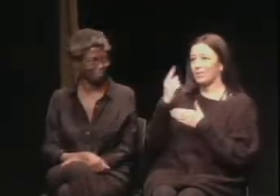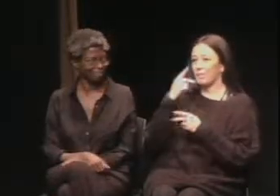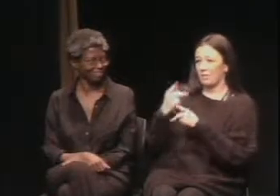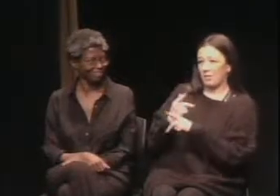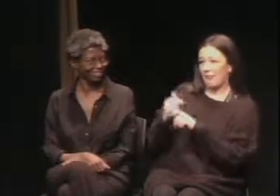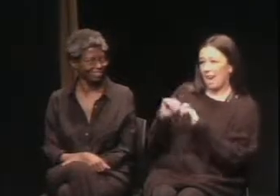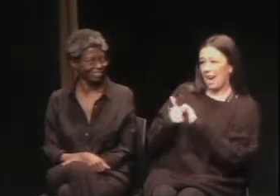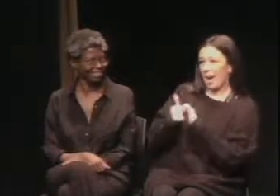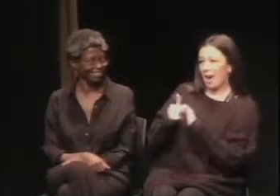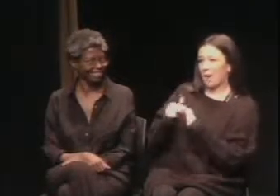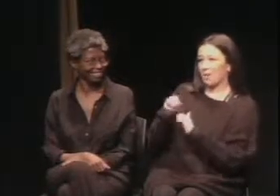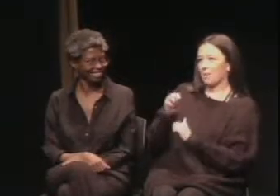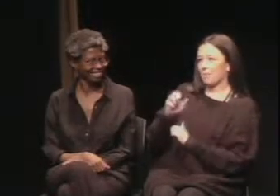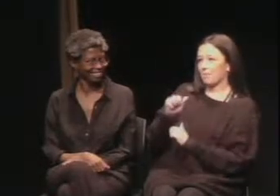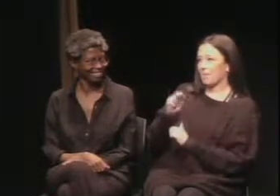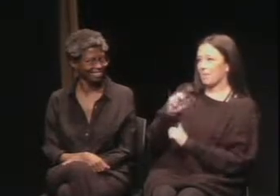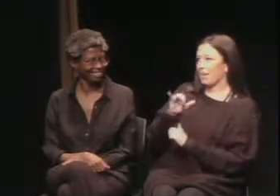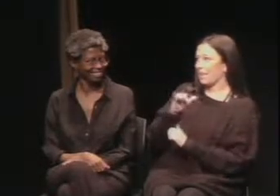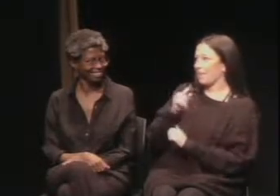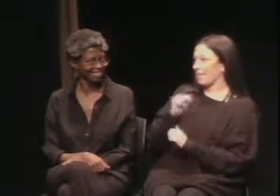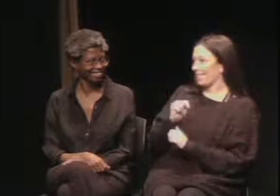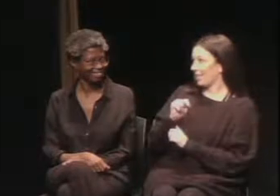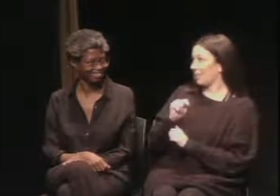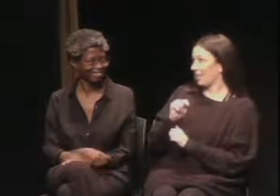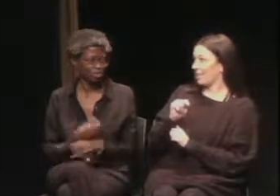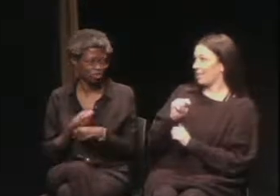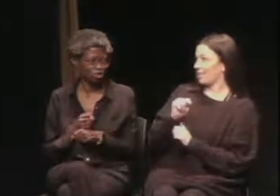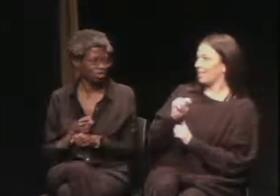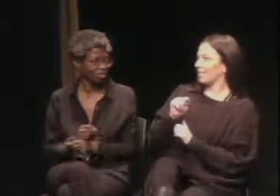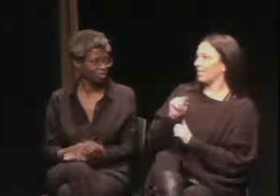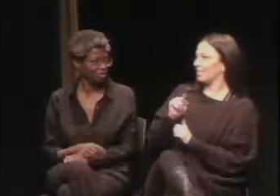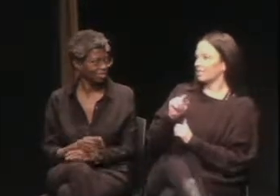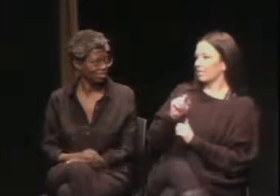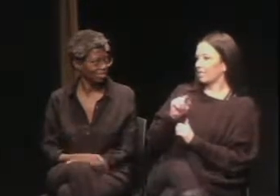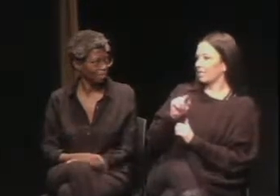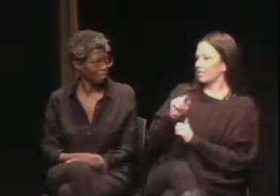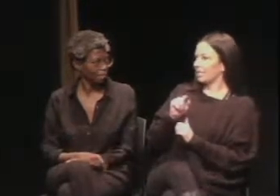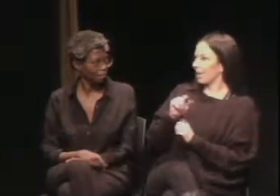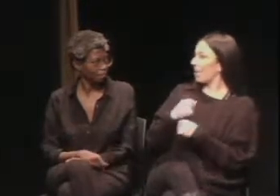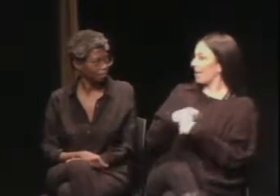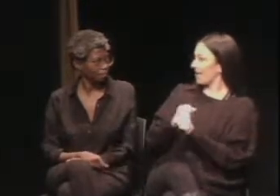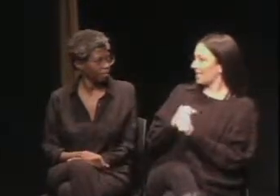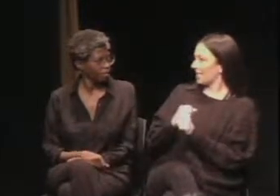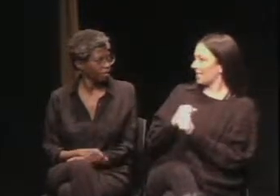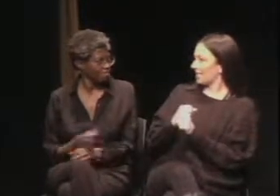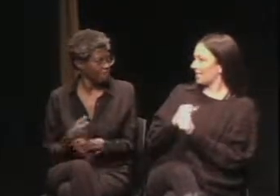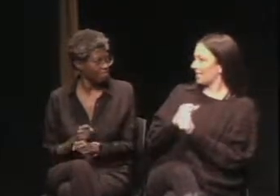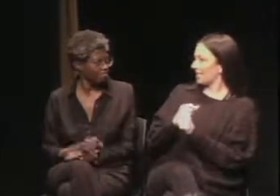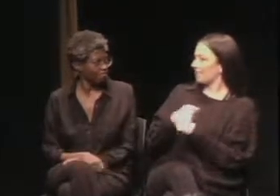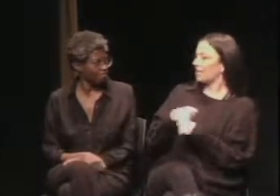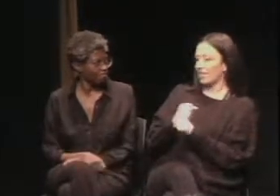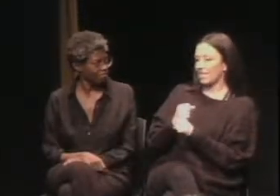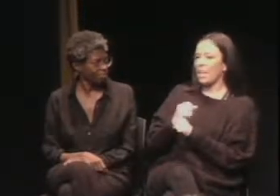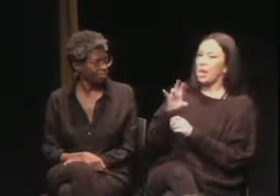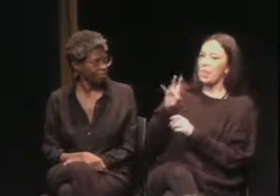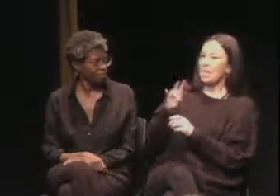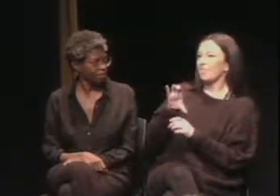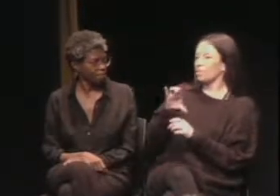how to manifest, right? Right. And I remember watching that whole thing, and it got to the end, and you can get the seven CD, and it was